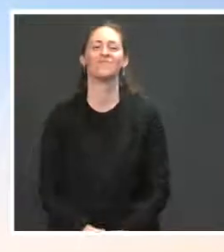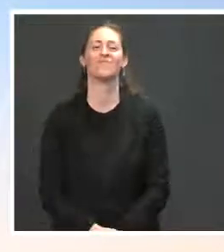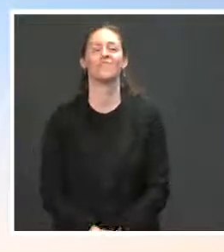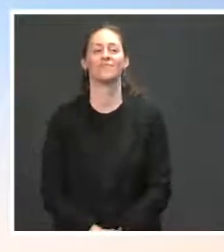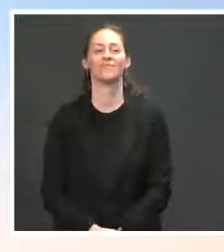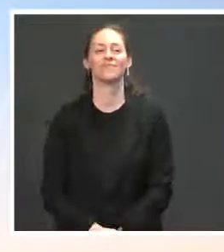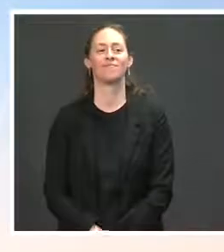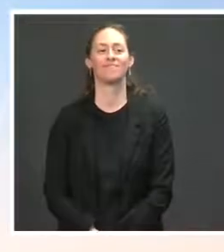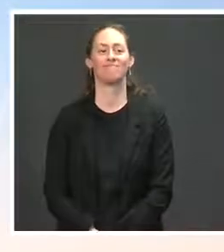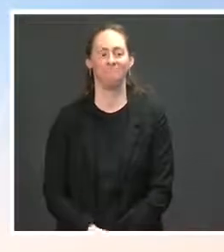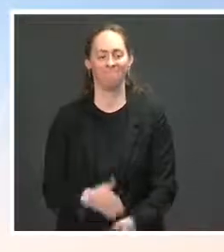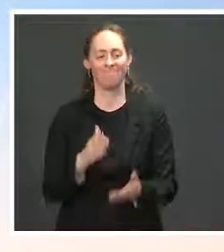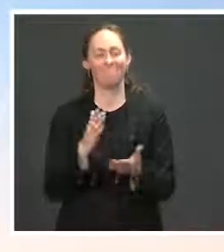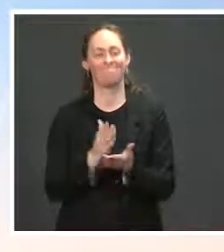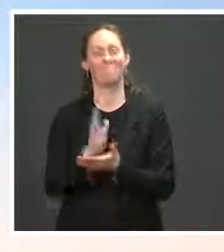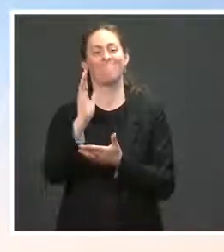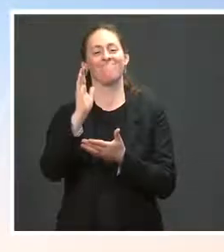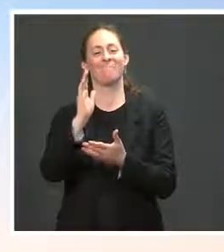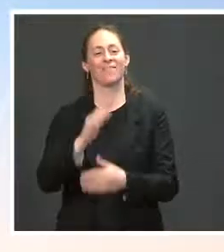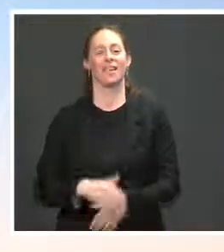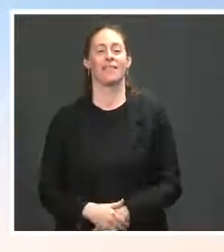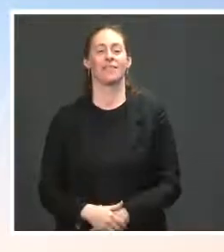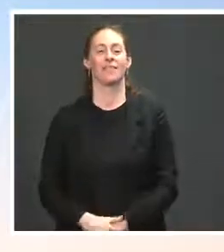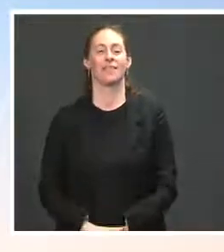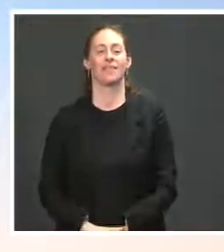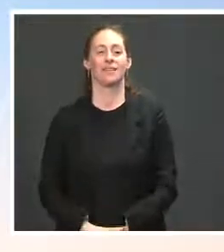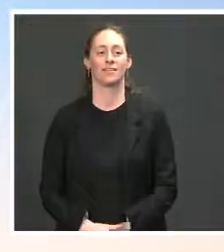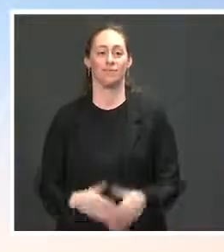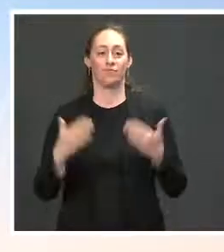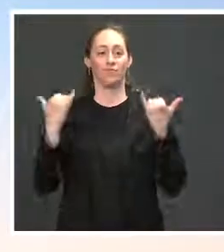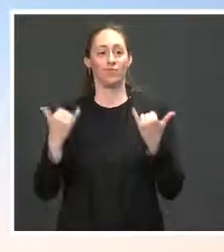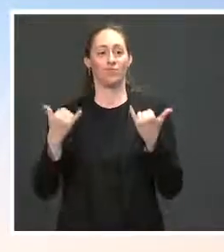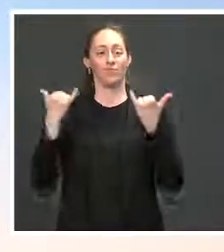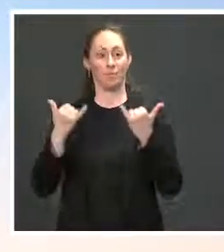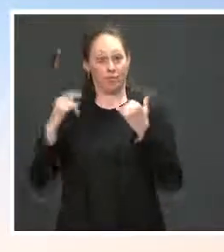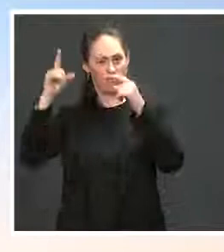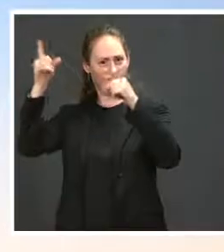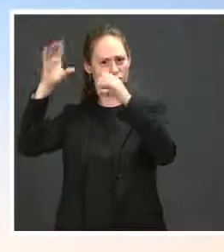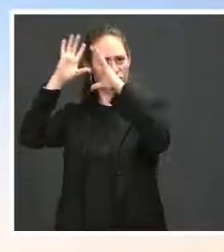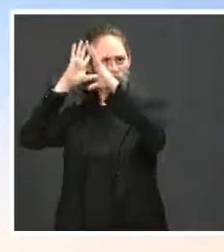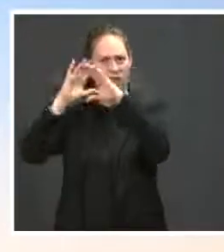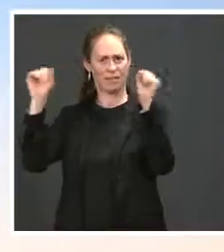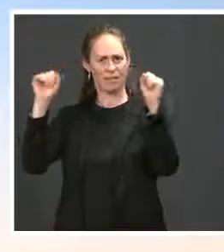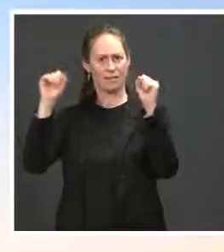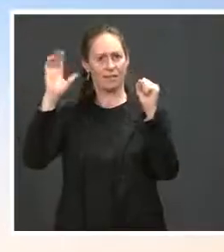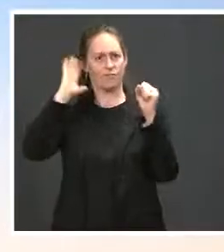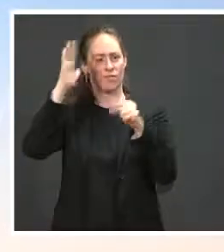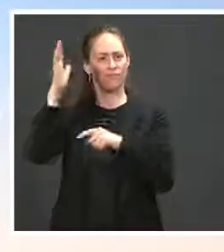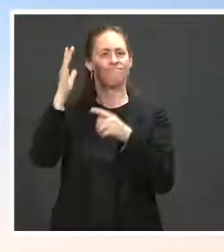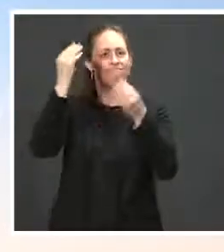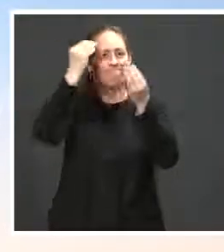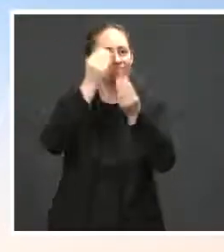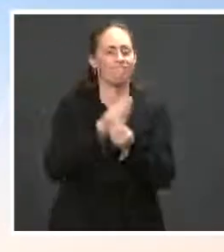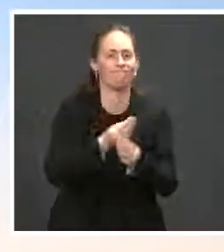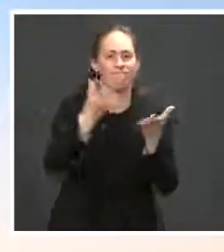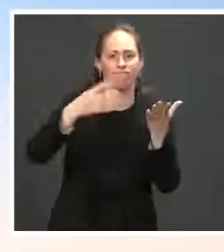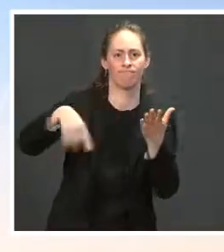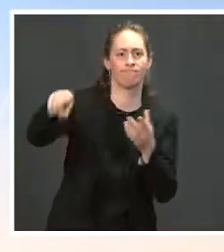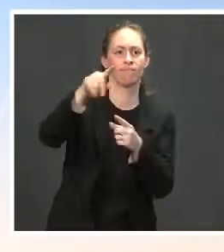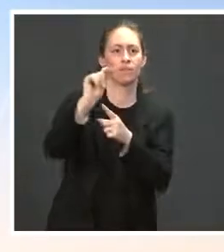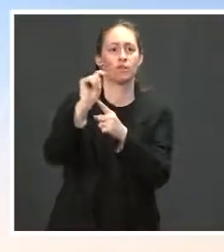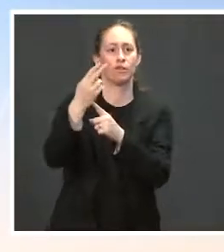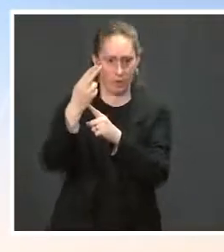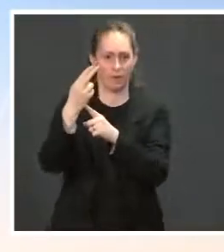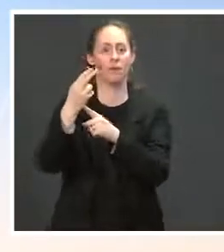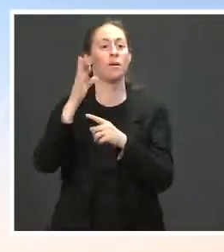Okay. Today, the president will announce that on Thursday, he expects he will meet his goal of